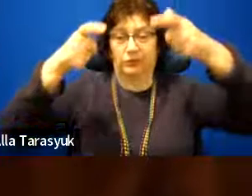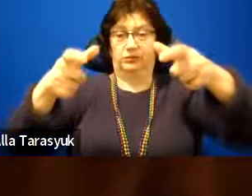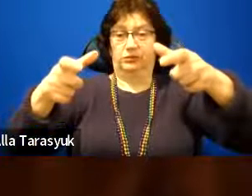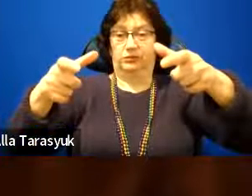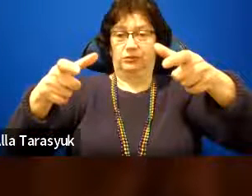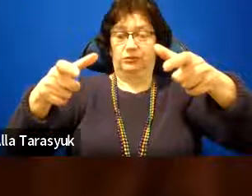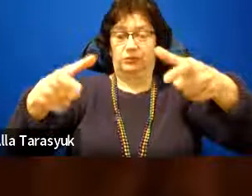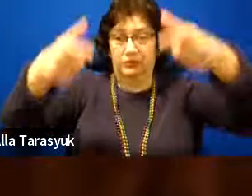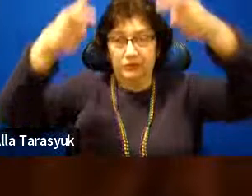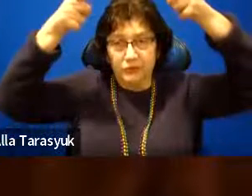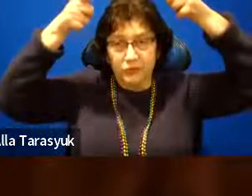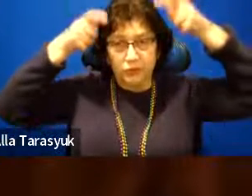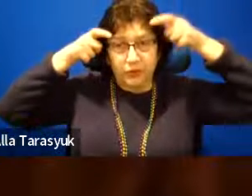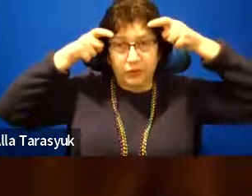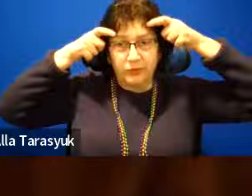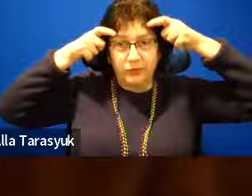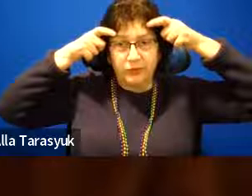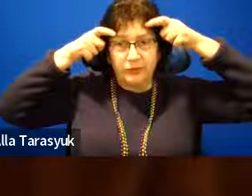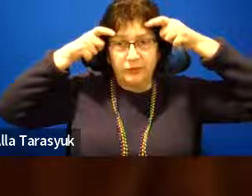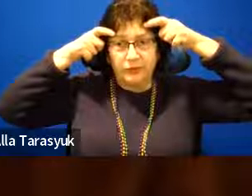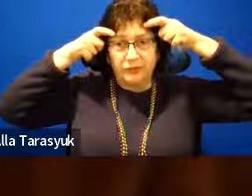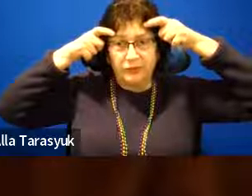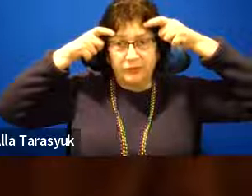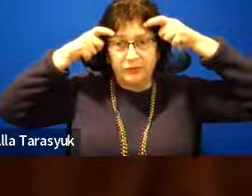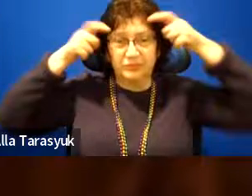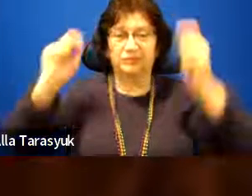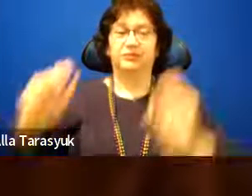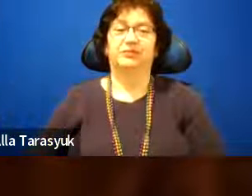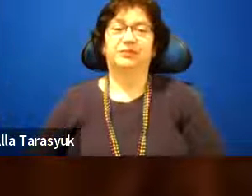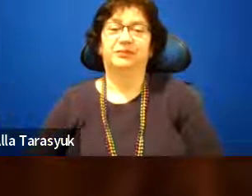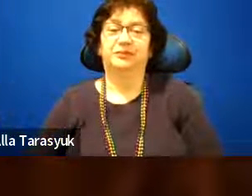Crown. Like you're putting it on your head, crown.